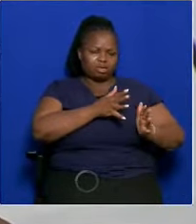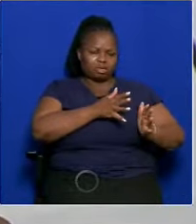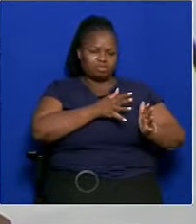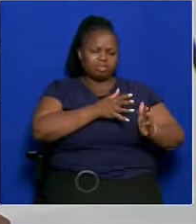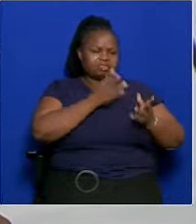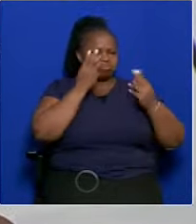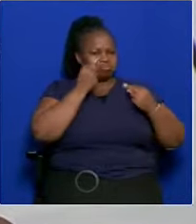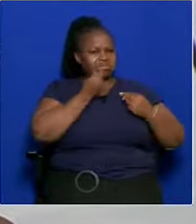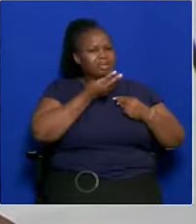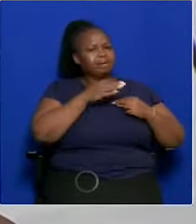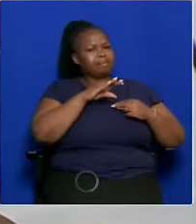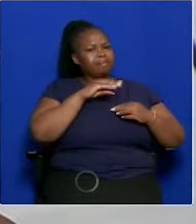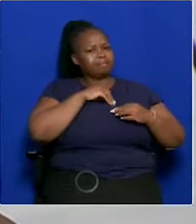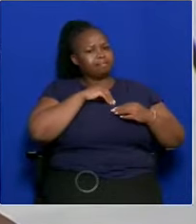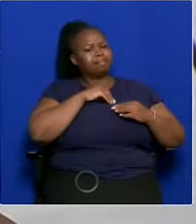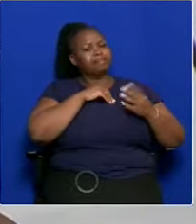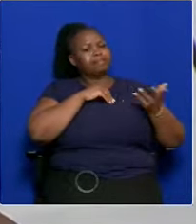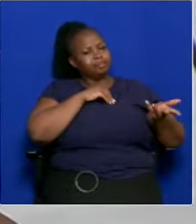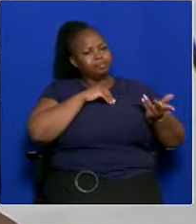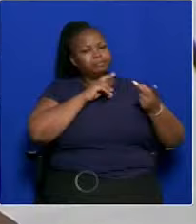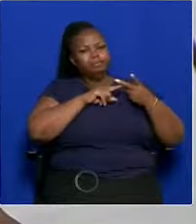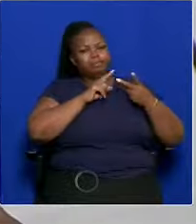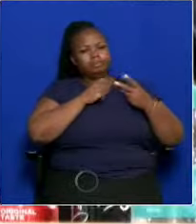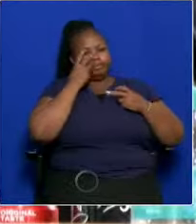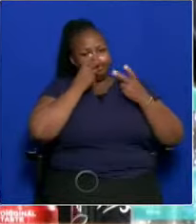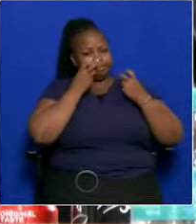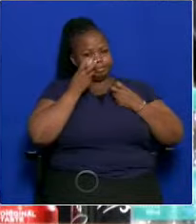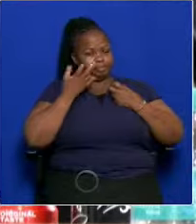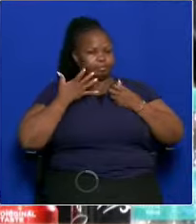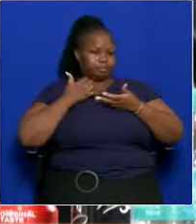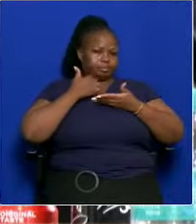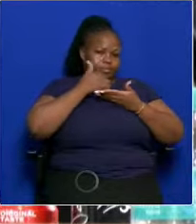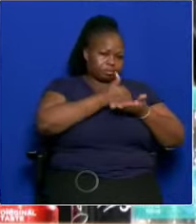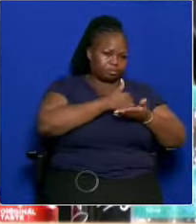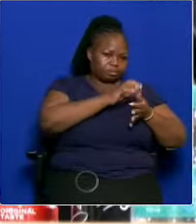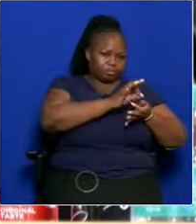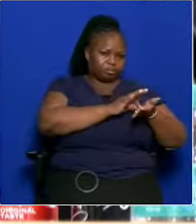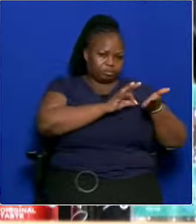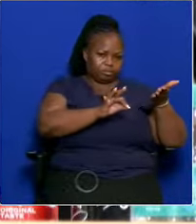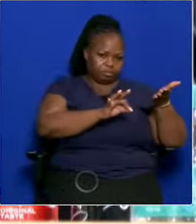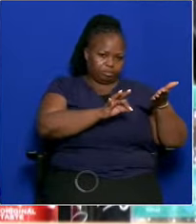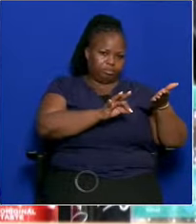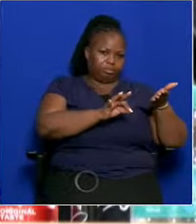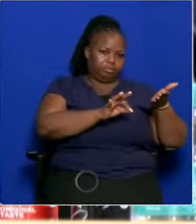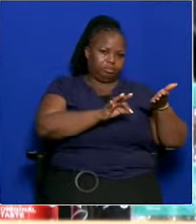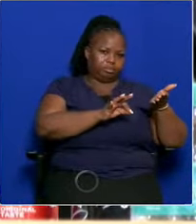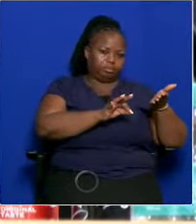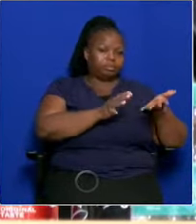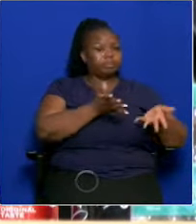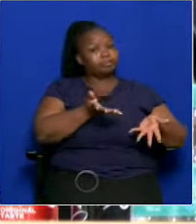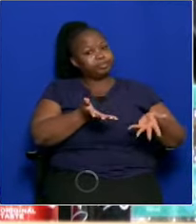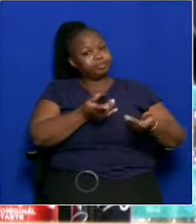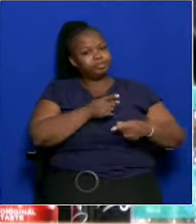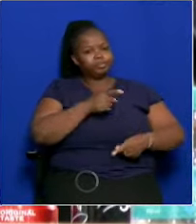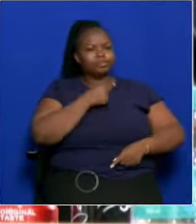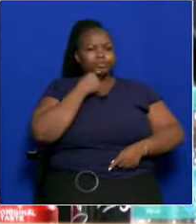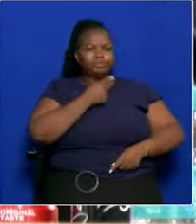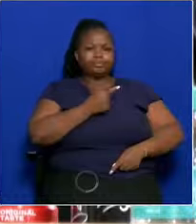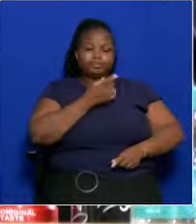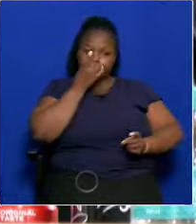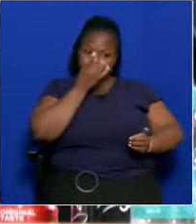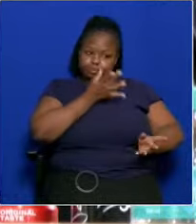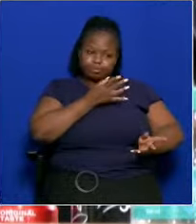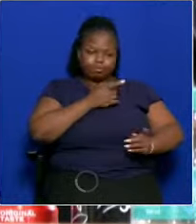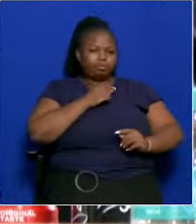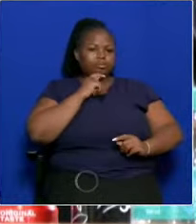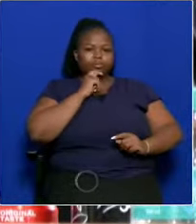He then seeks help with the contract, and although you say you indicated you couldn't help him, from